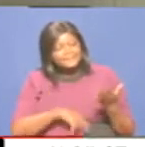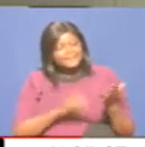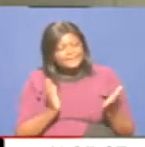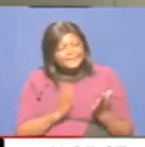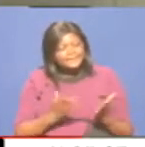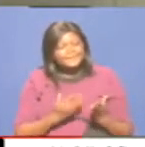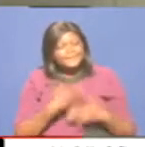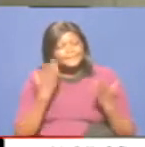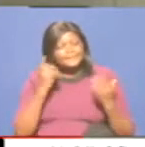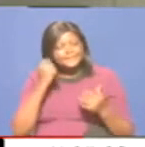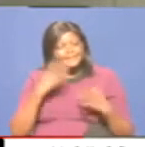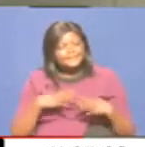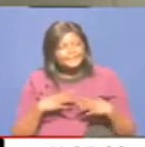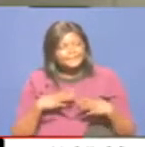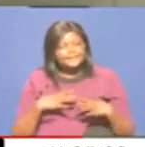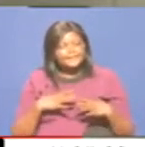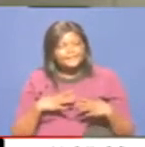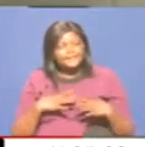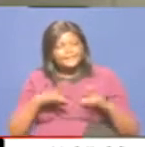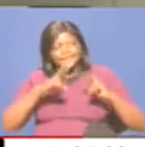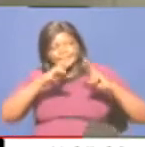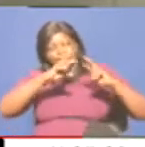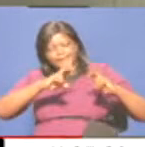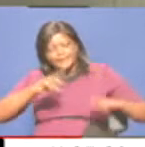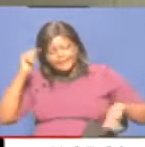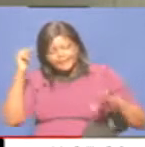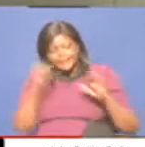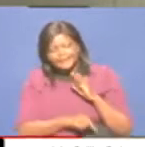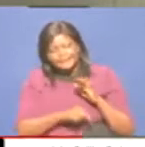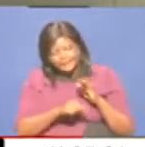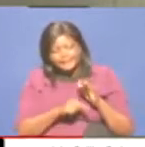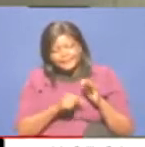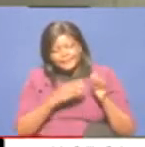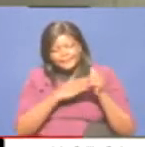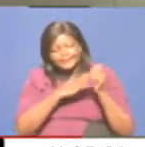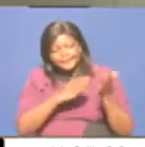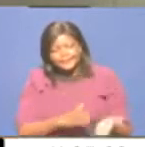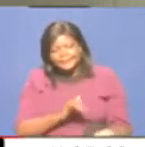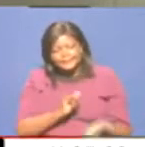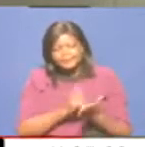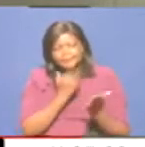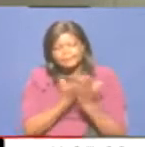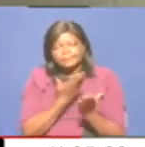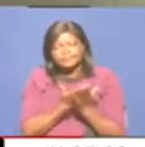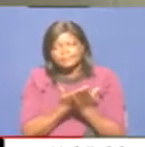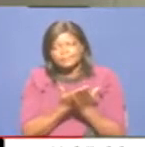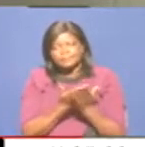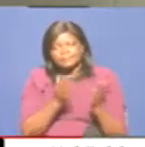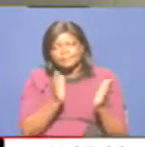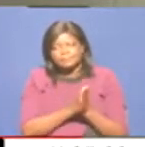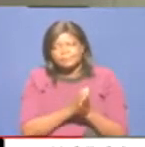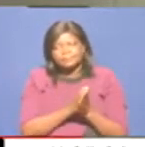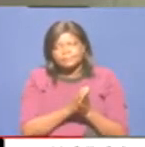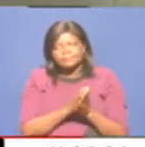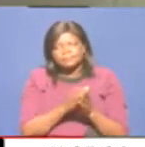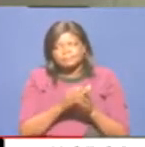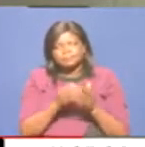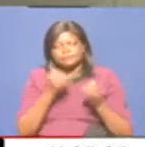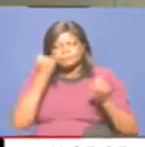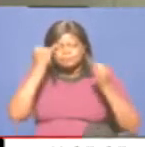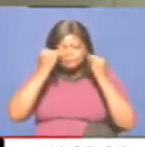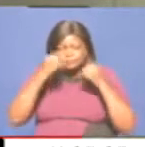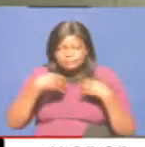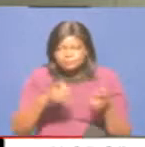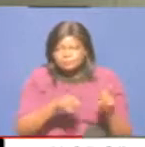every Kenyan to scrutinize the leaders that propose this and give suggestions where possible. As